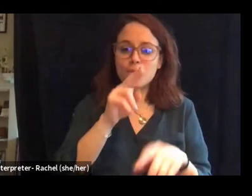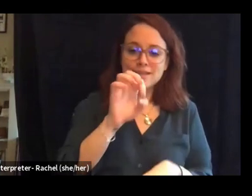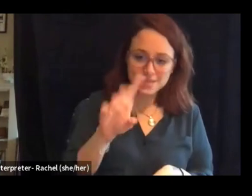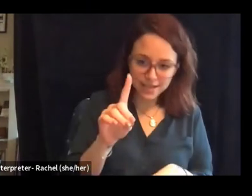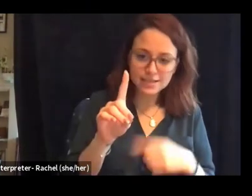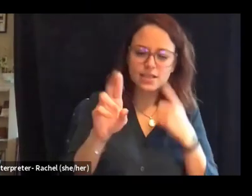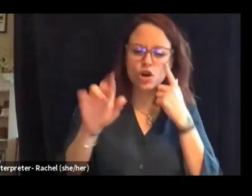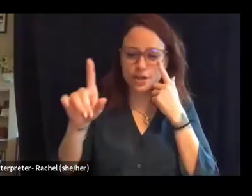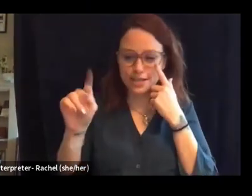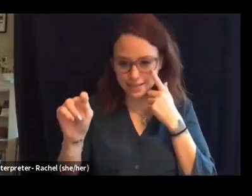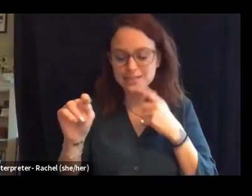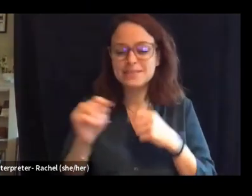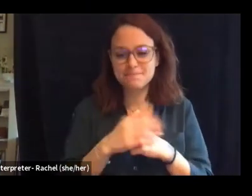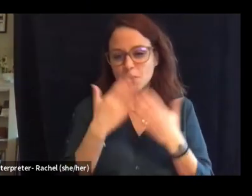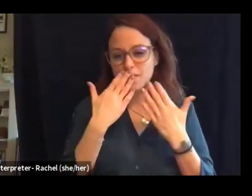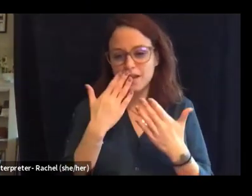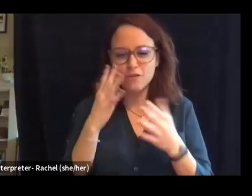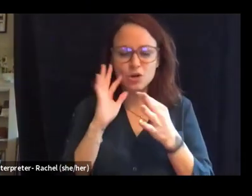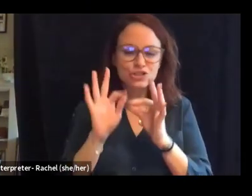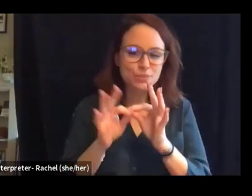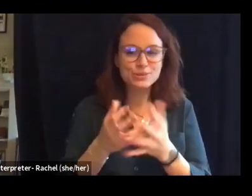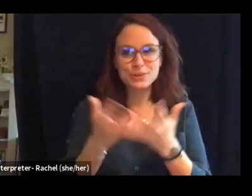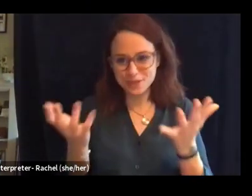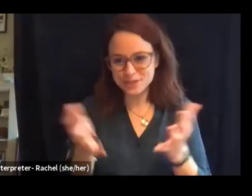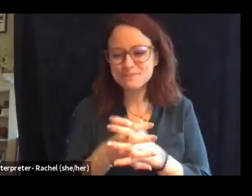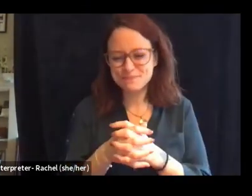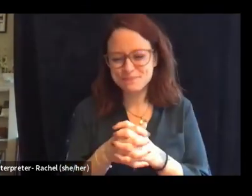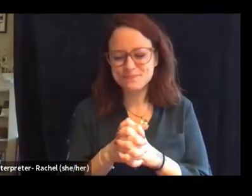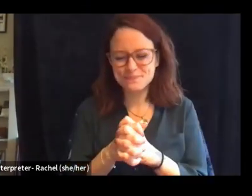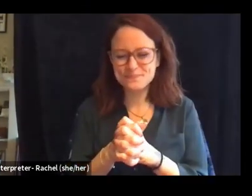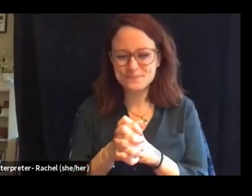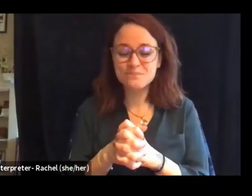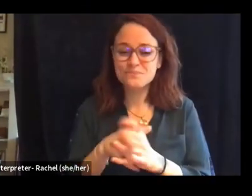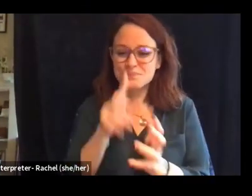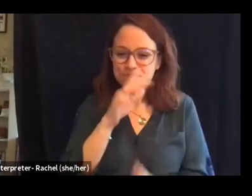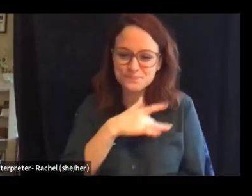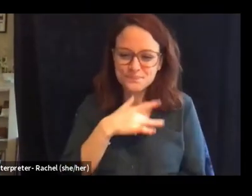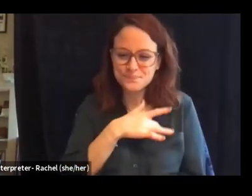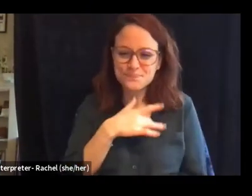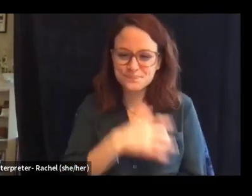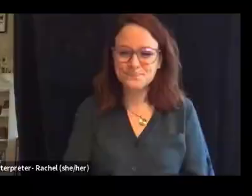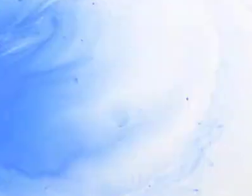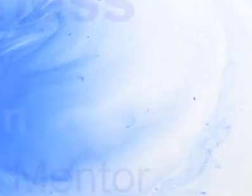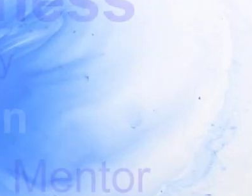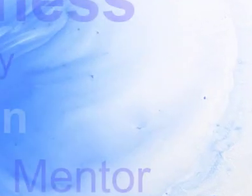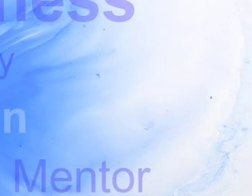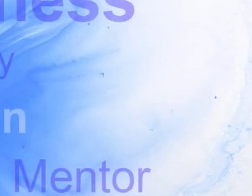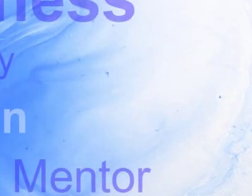NTID, Rachel and Byron. Thank you so much for doing this. We really appreciate it.